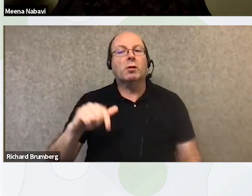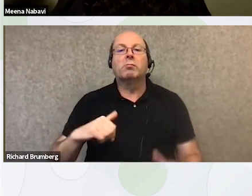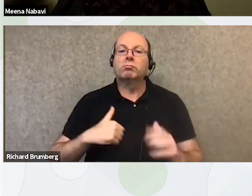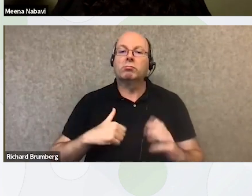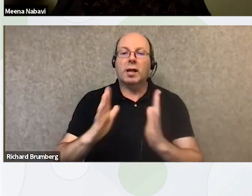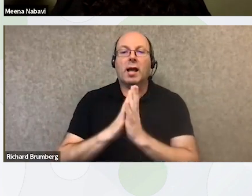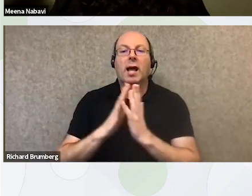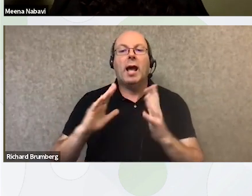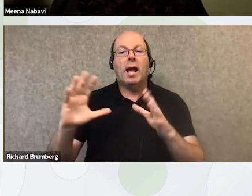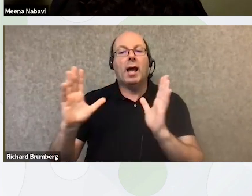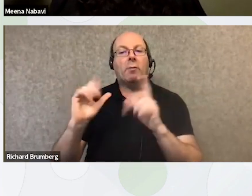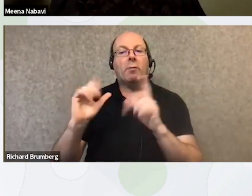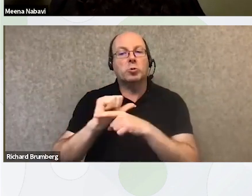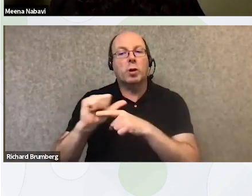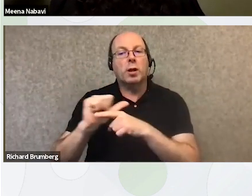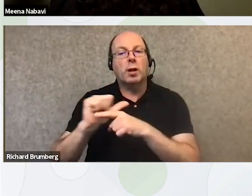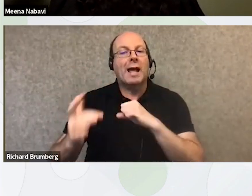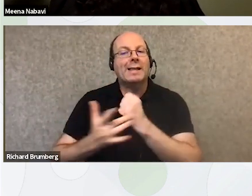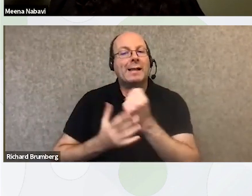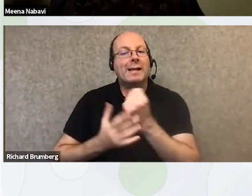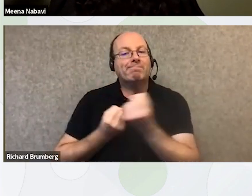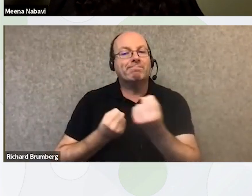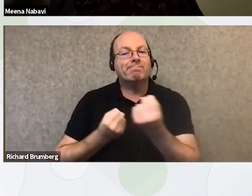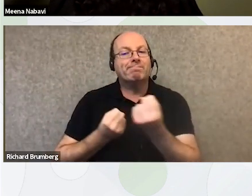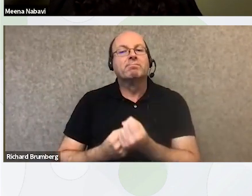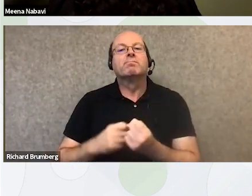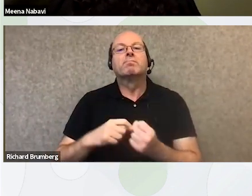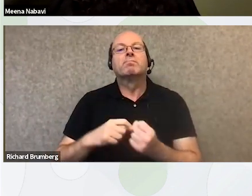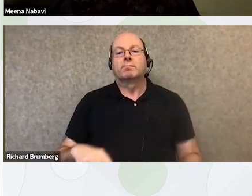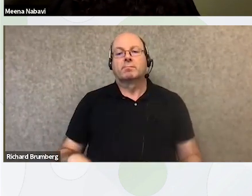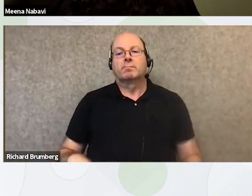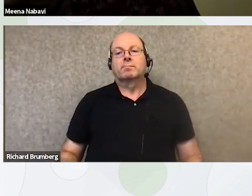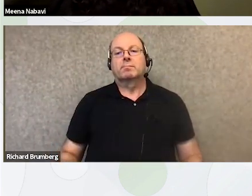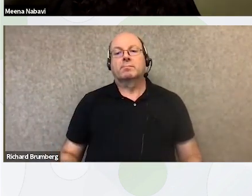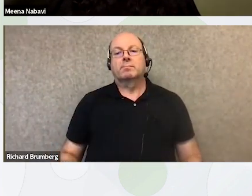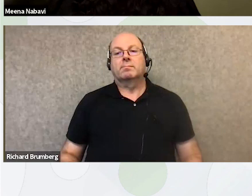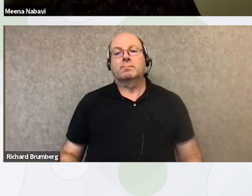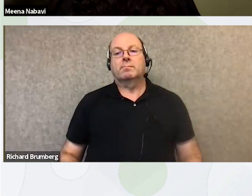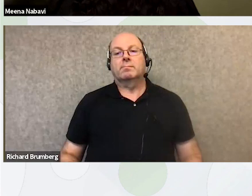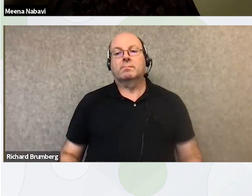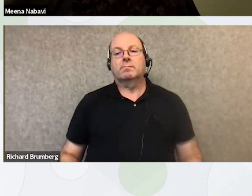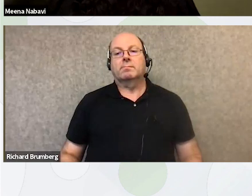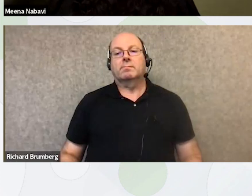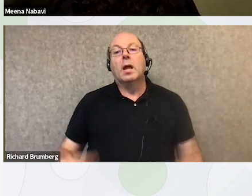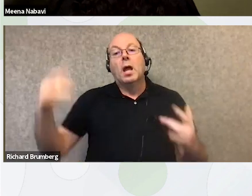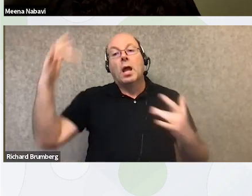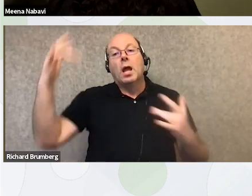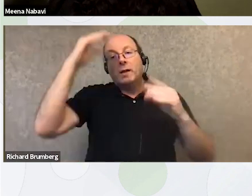technical assistance, and view infection prevention and control resources at